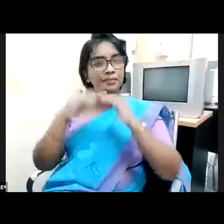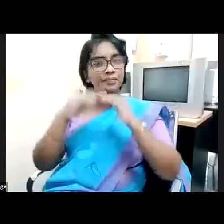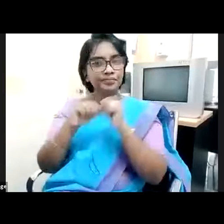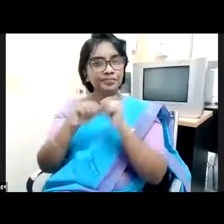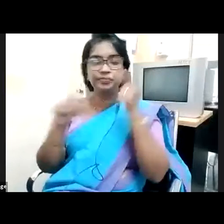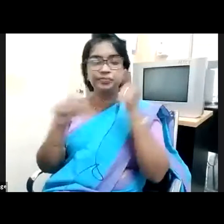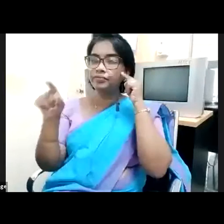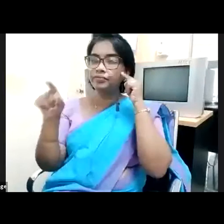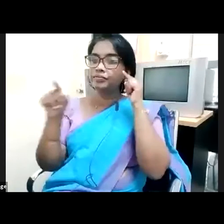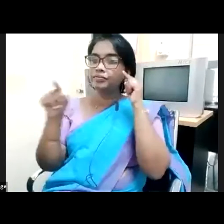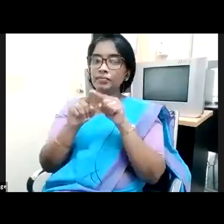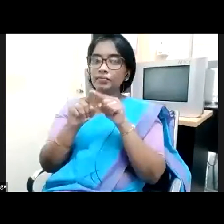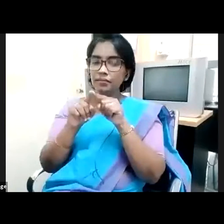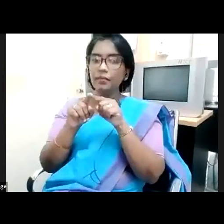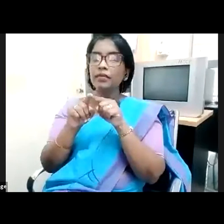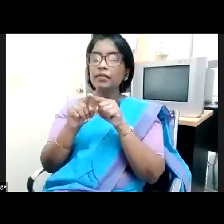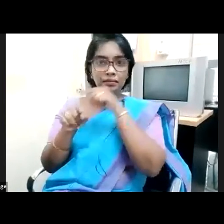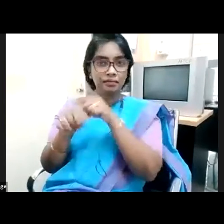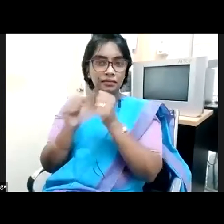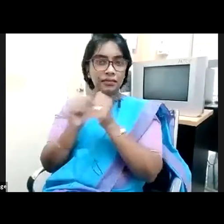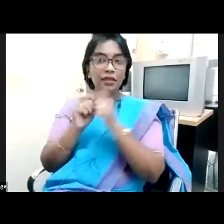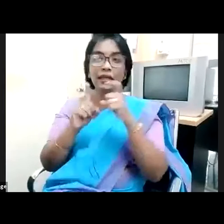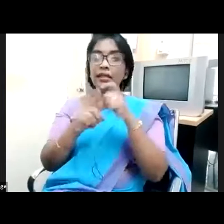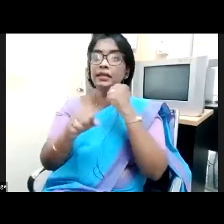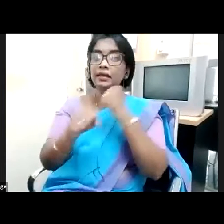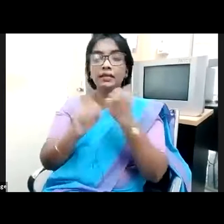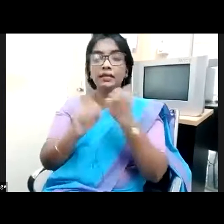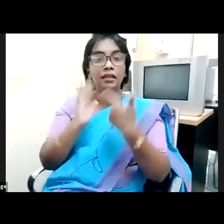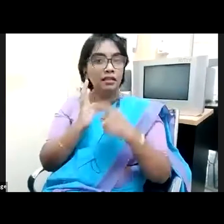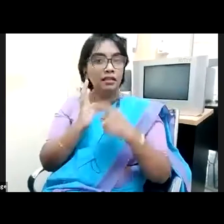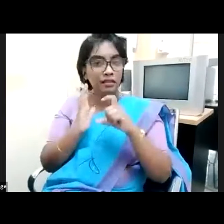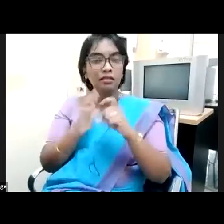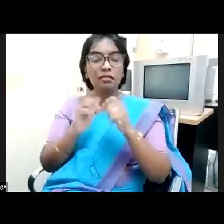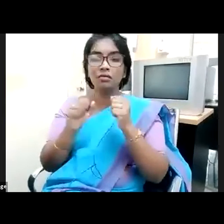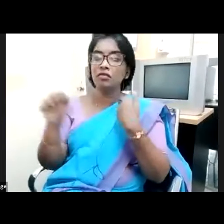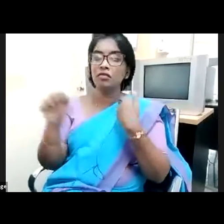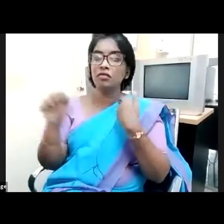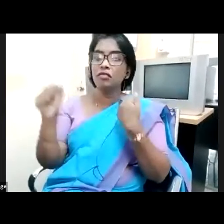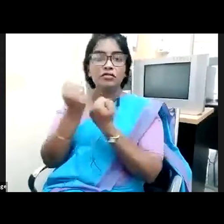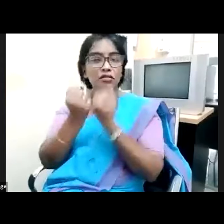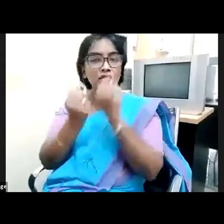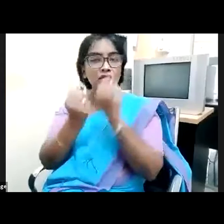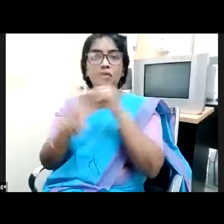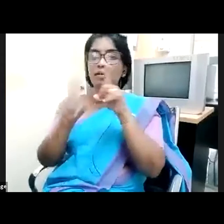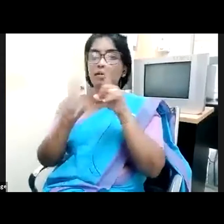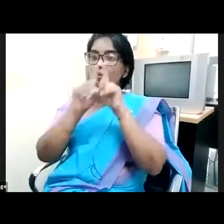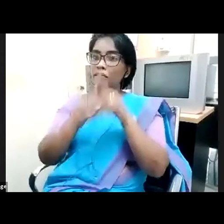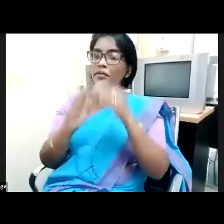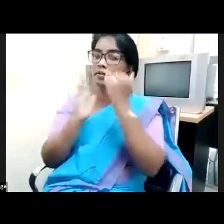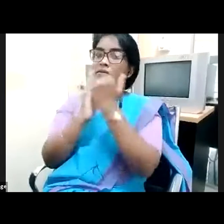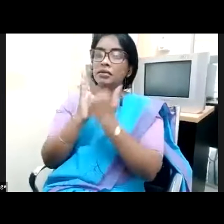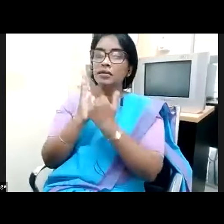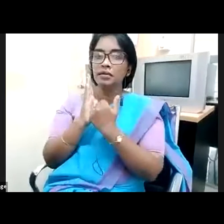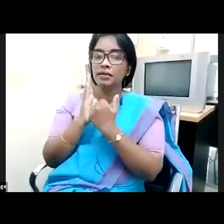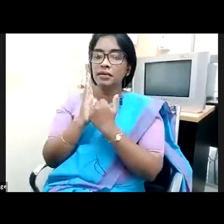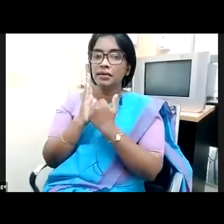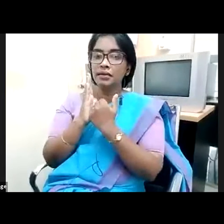technologies. And simply replicating what the digital platforms can do will not give